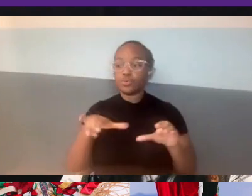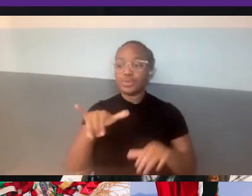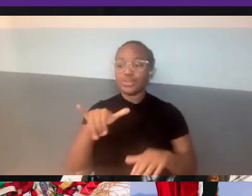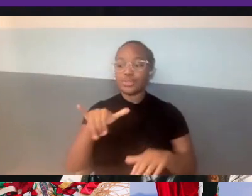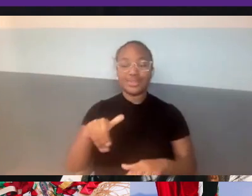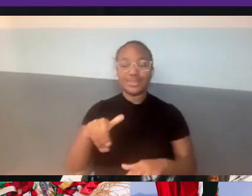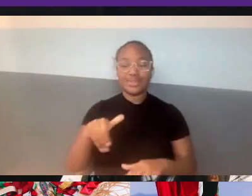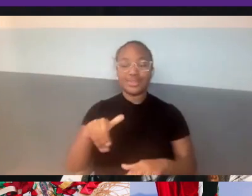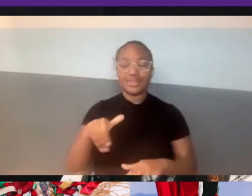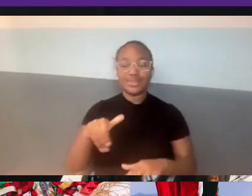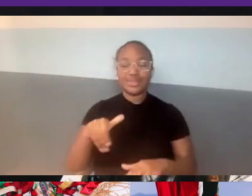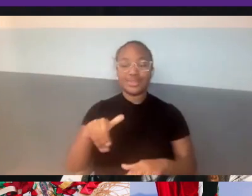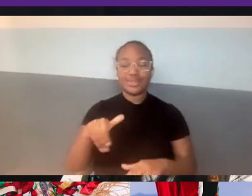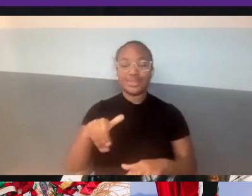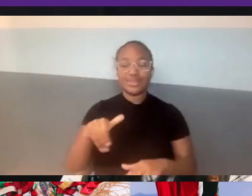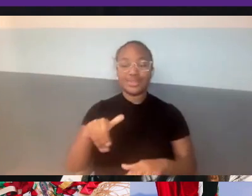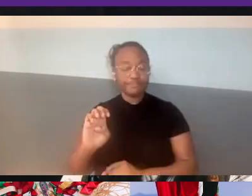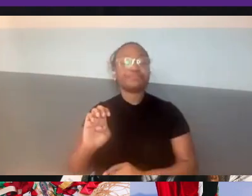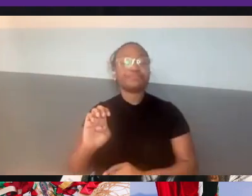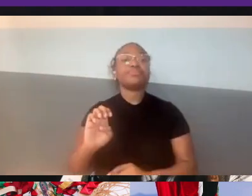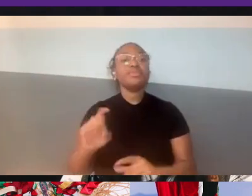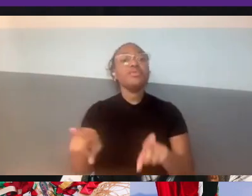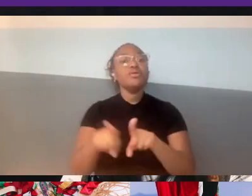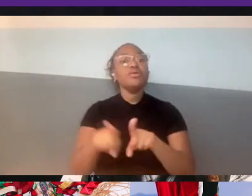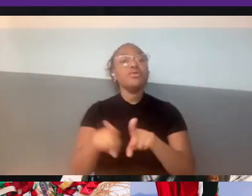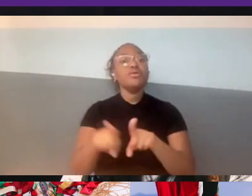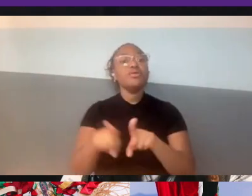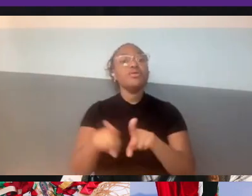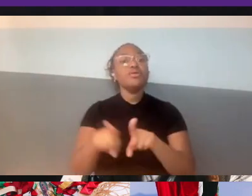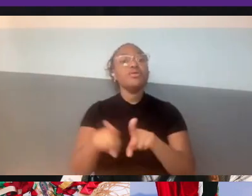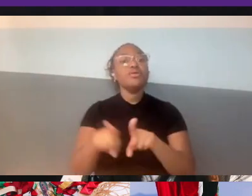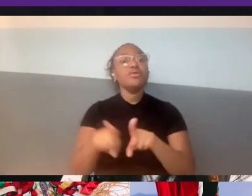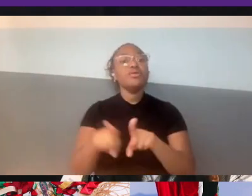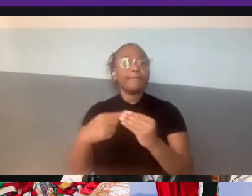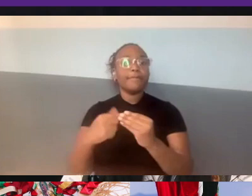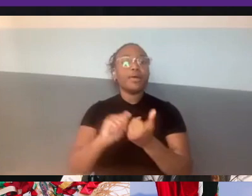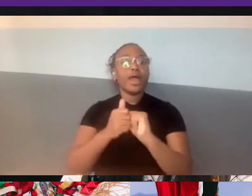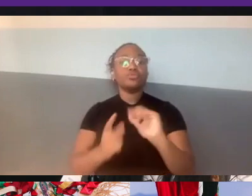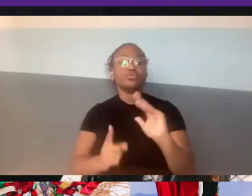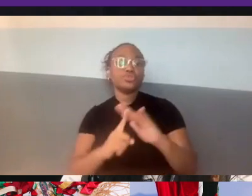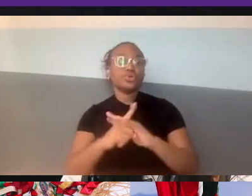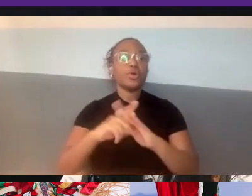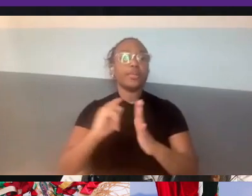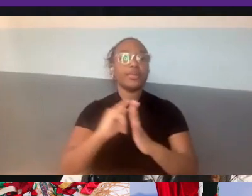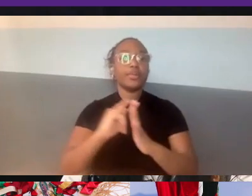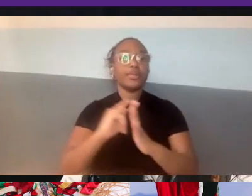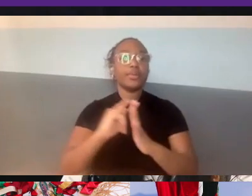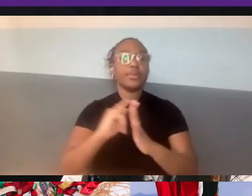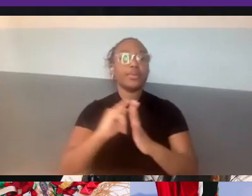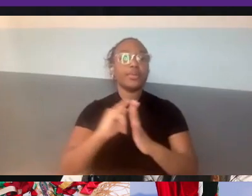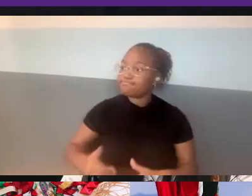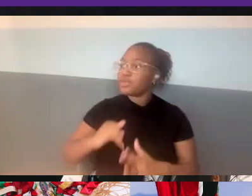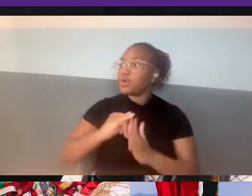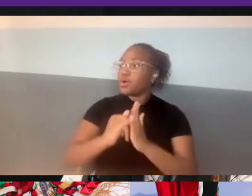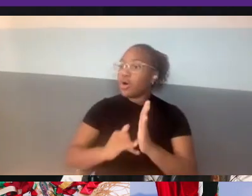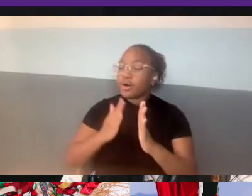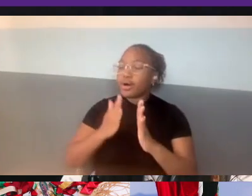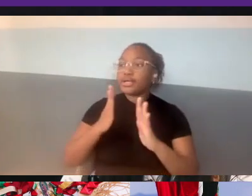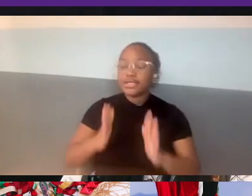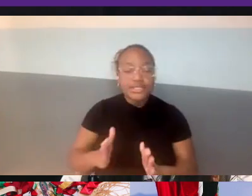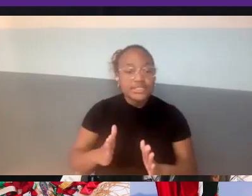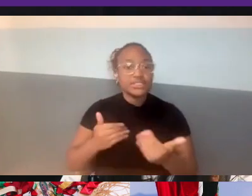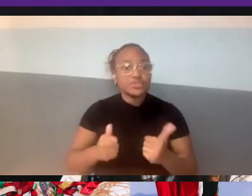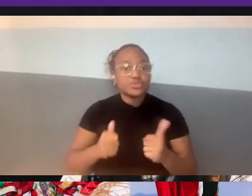yesterday about having to show up as an artist and be an artist and stretch yourself and get the training that you need and be humble